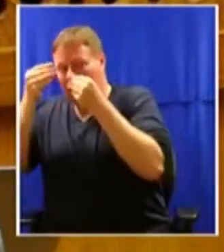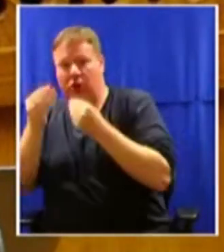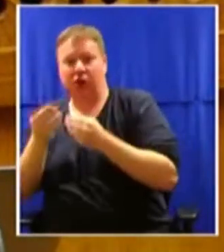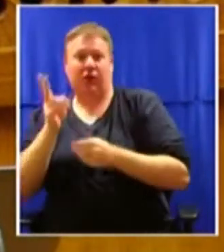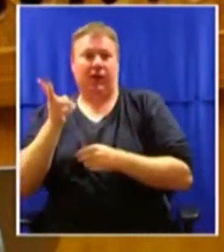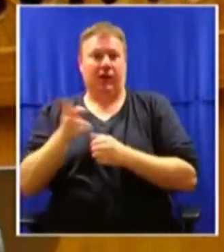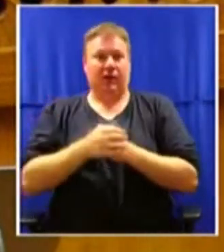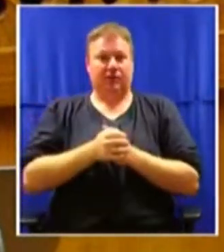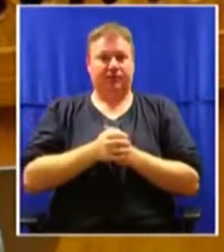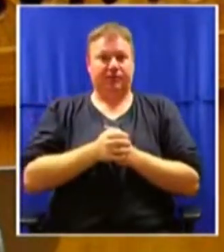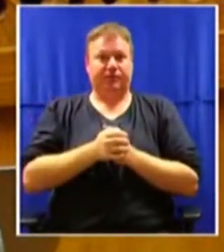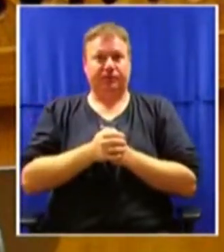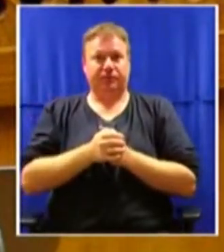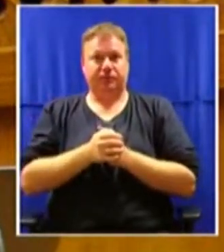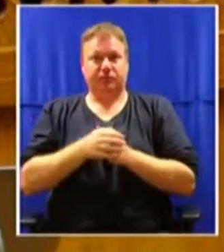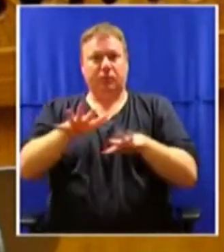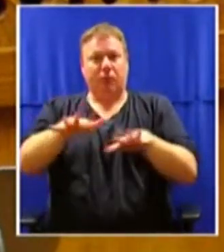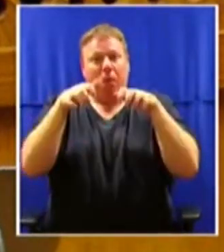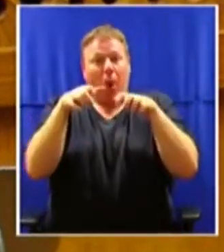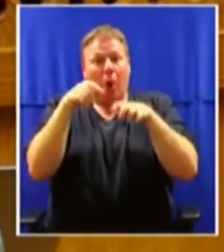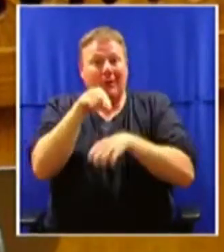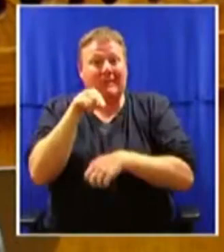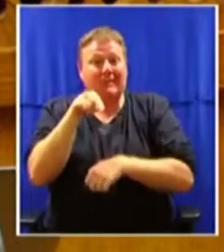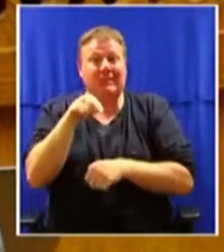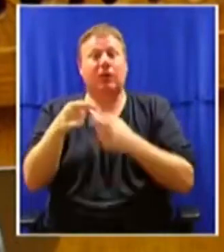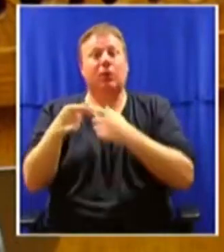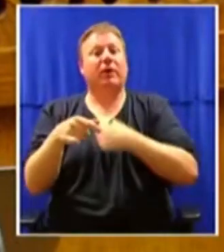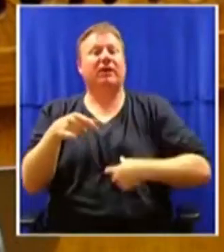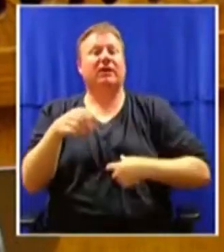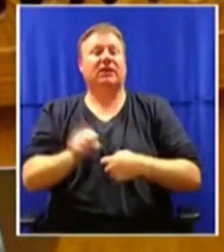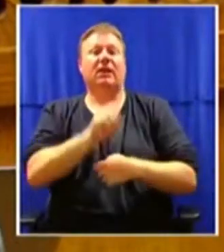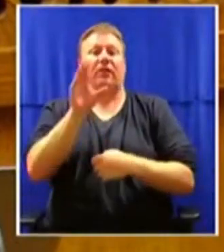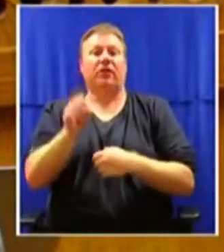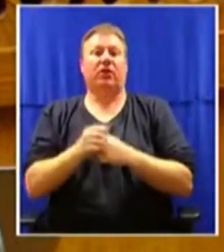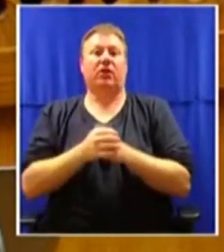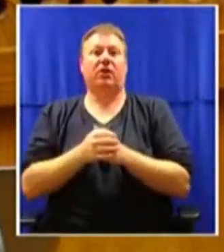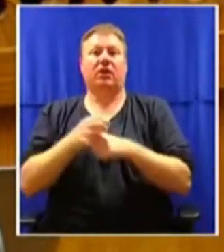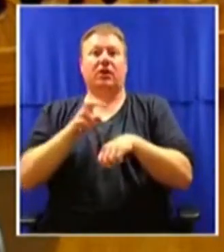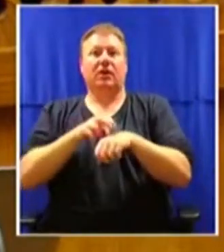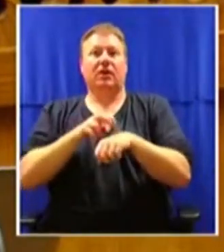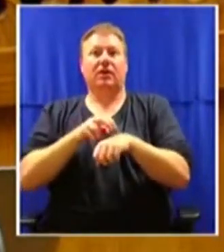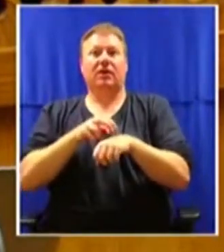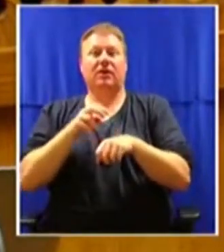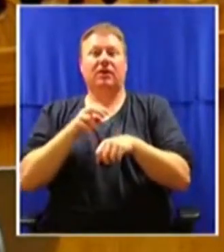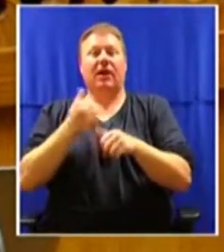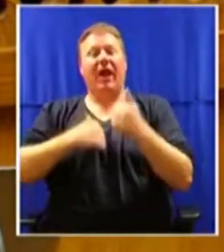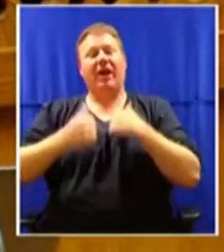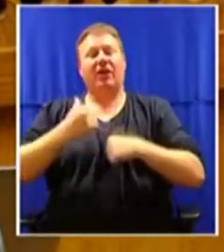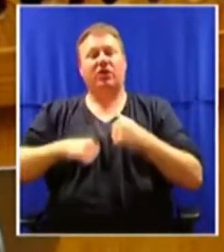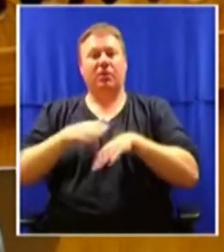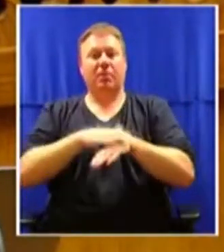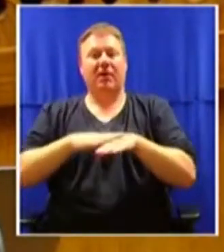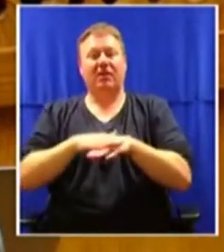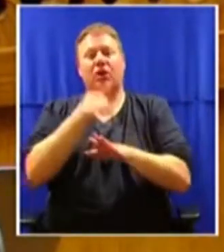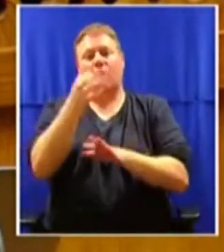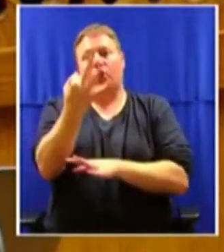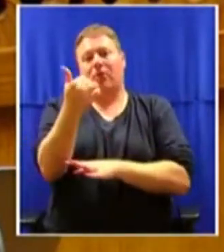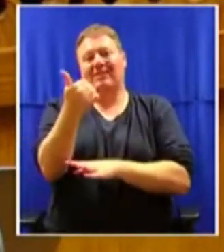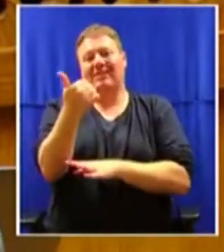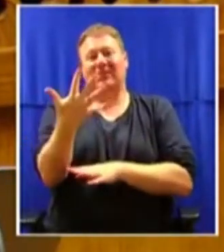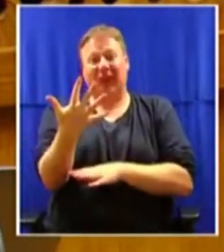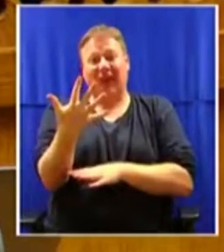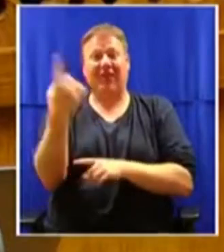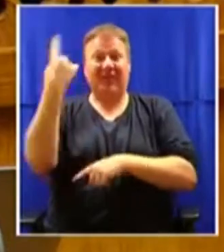and the President of South Africa must launch an action-based 365 days of activism led by men